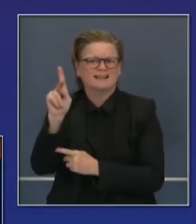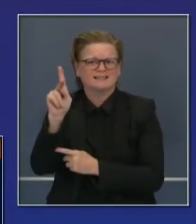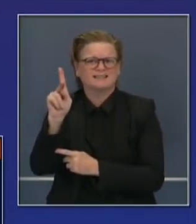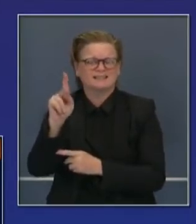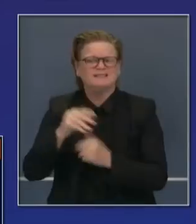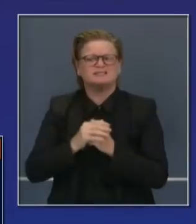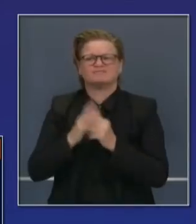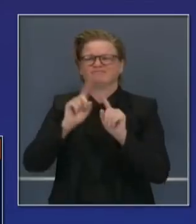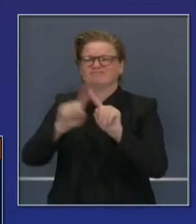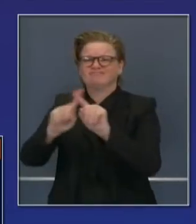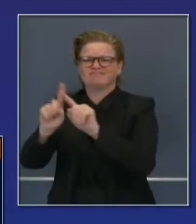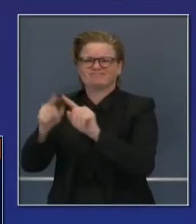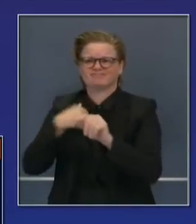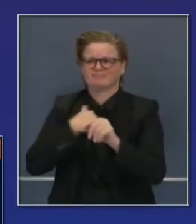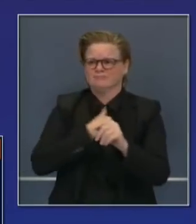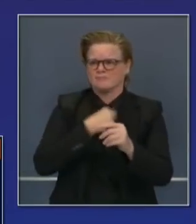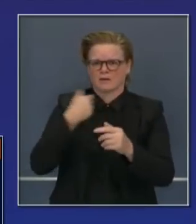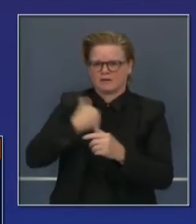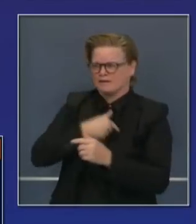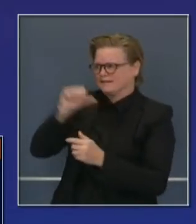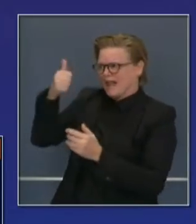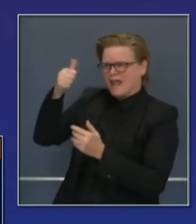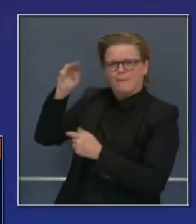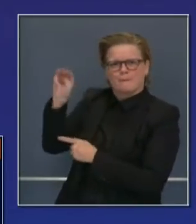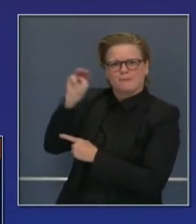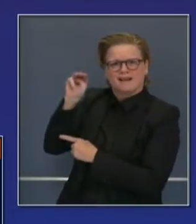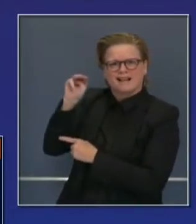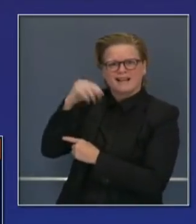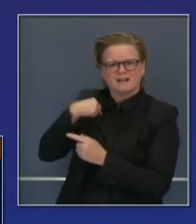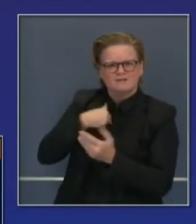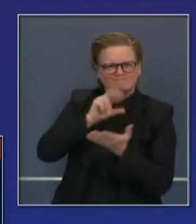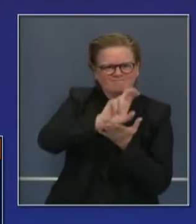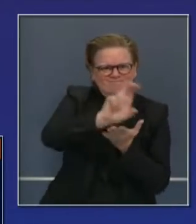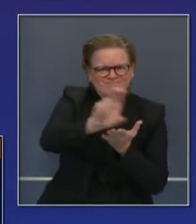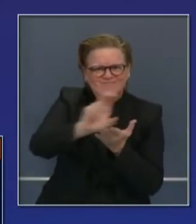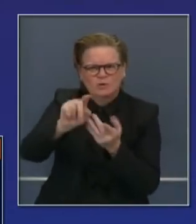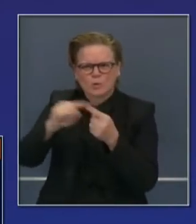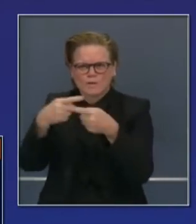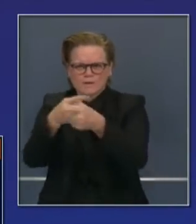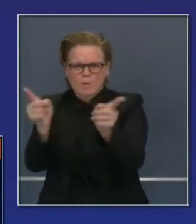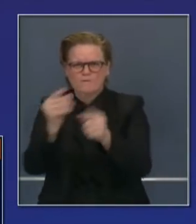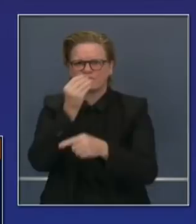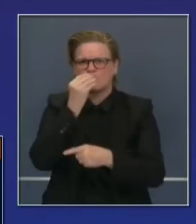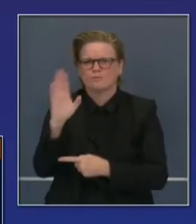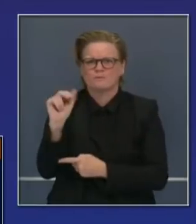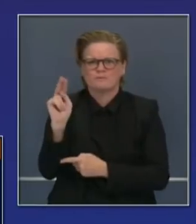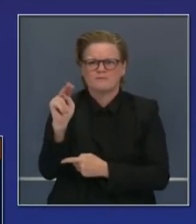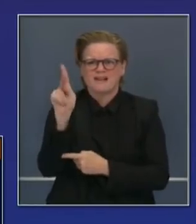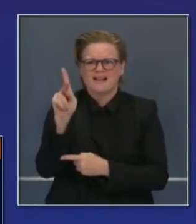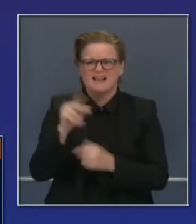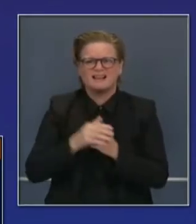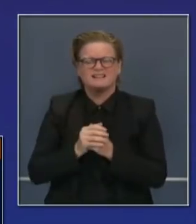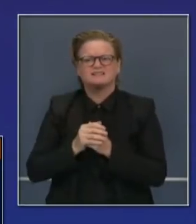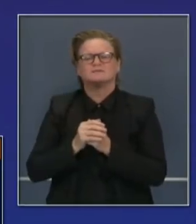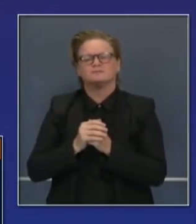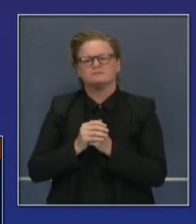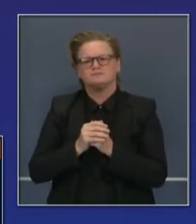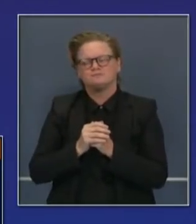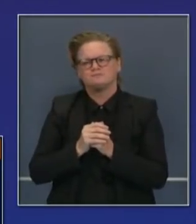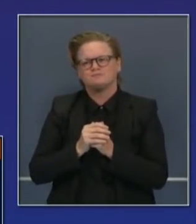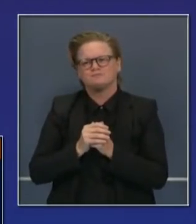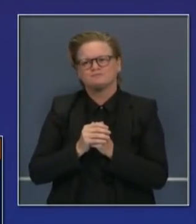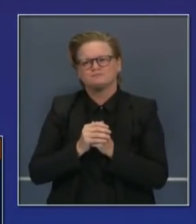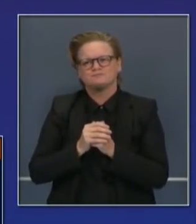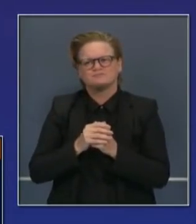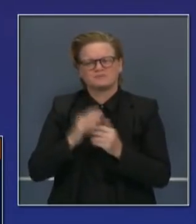get diapers out there as well and other reimbursements on food expenses. You can see in that last bullet point in this slide some